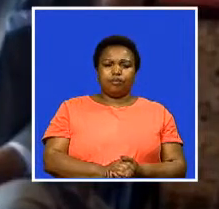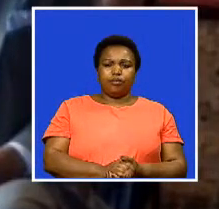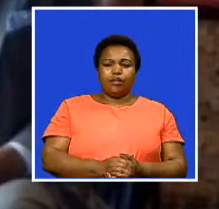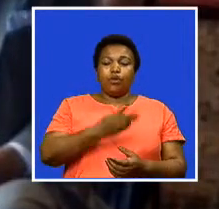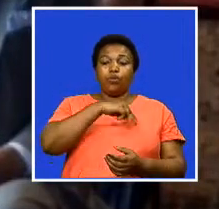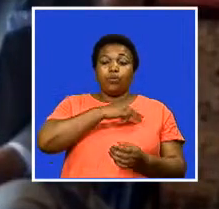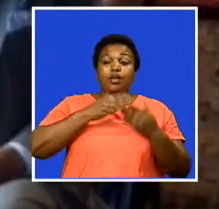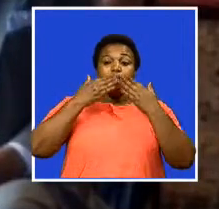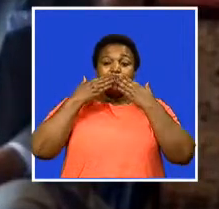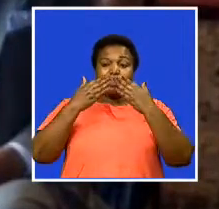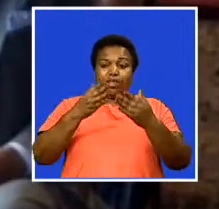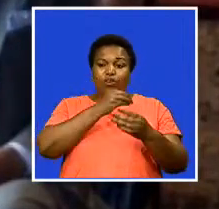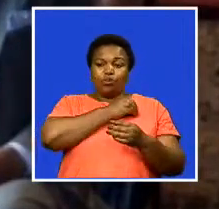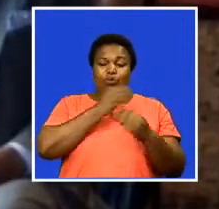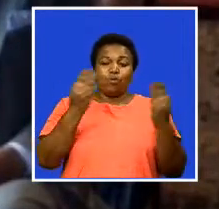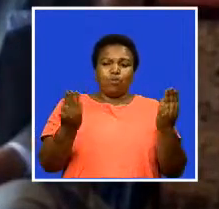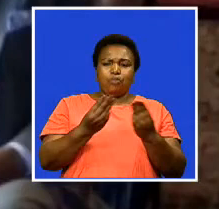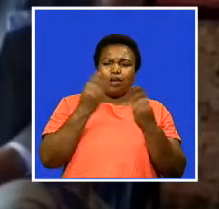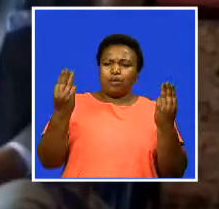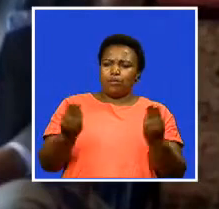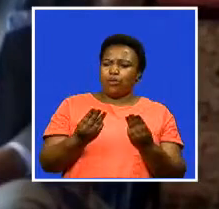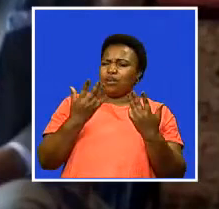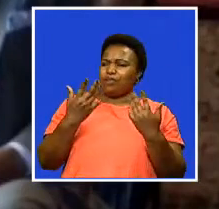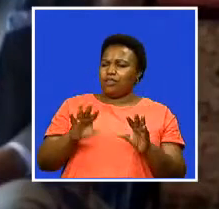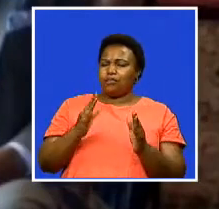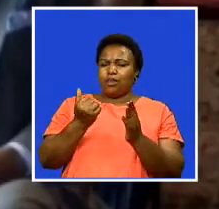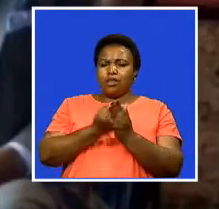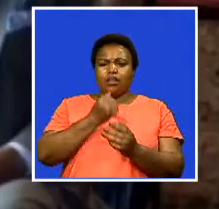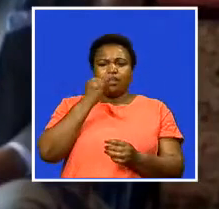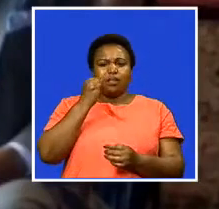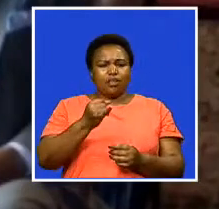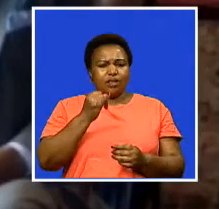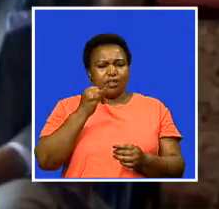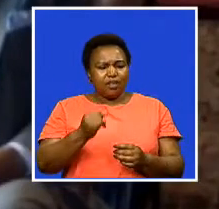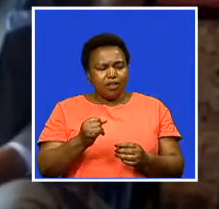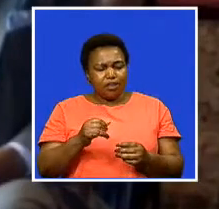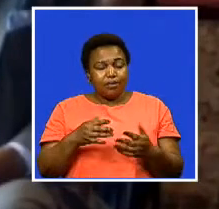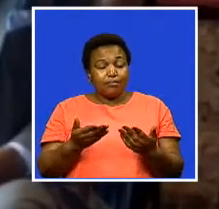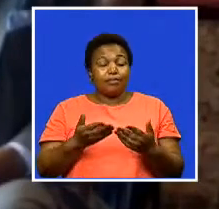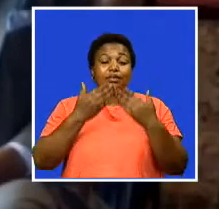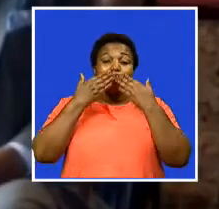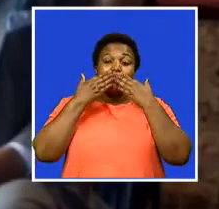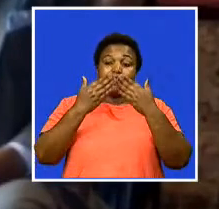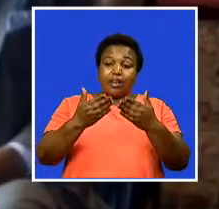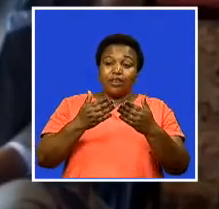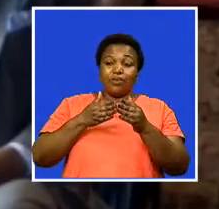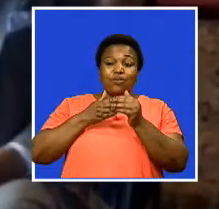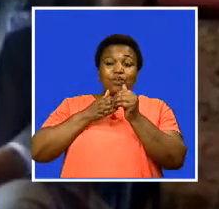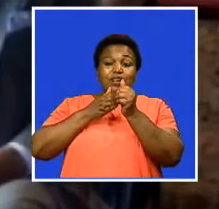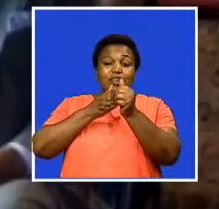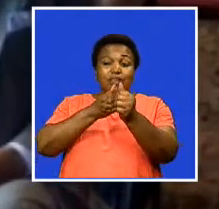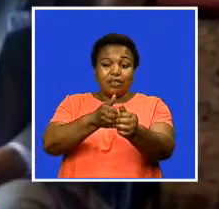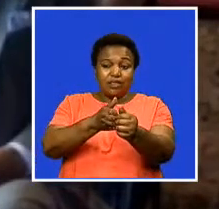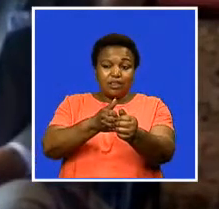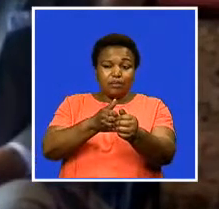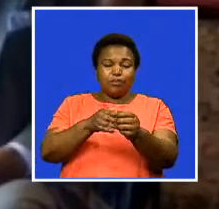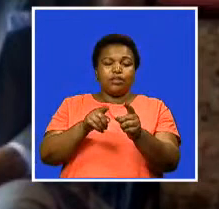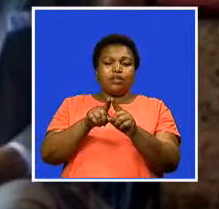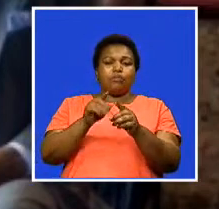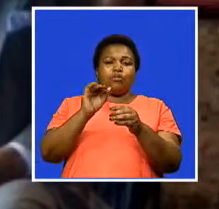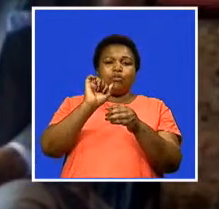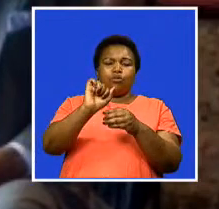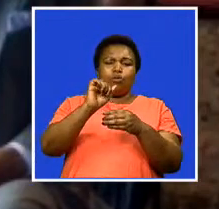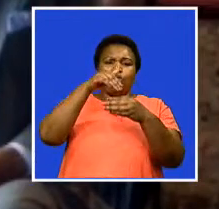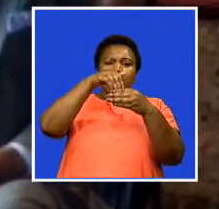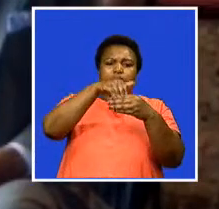siyabonga siveni siphakamele tulu siyabonga ku leadership yakho ne concern yakho ne involvement ne